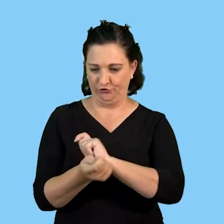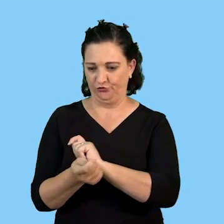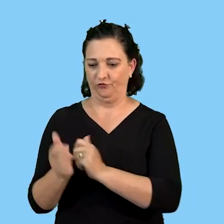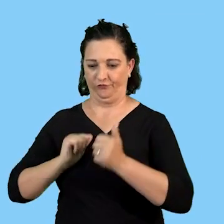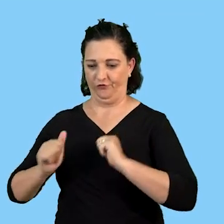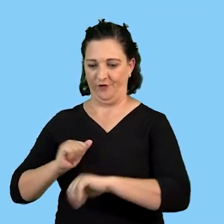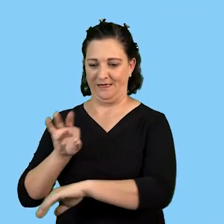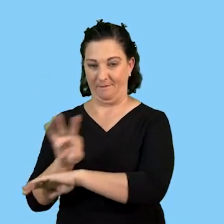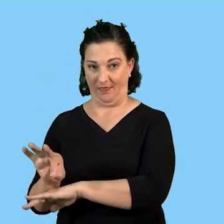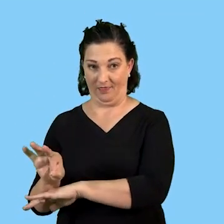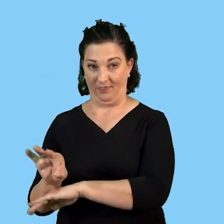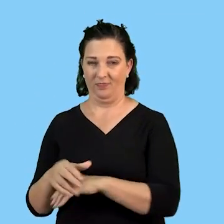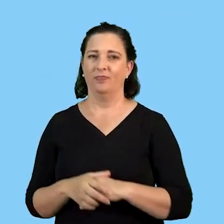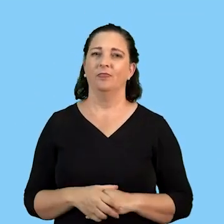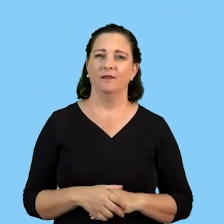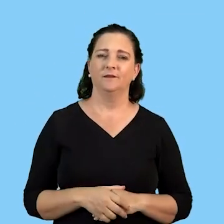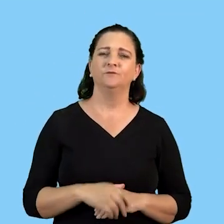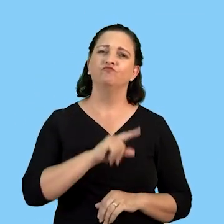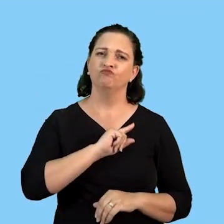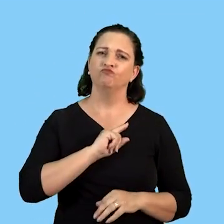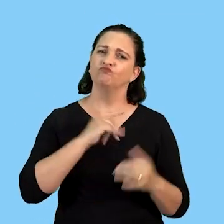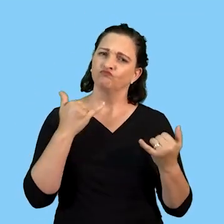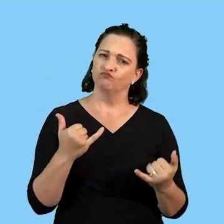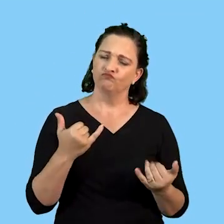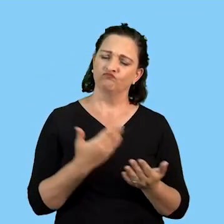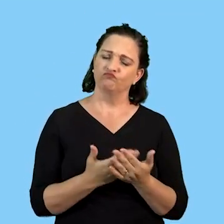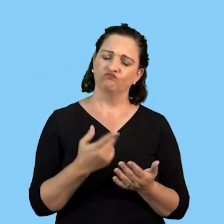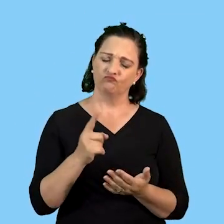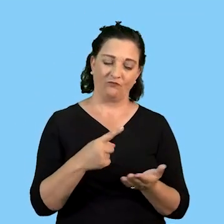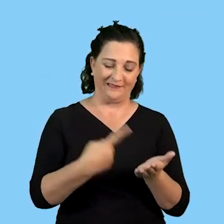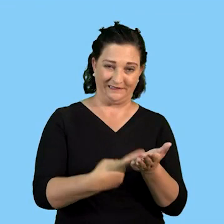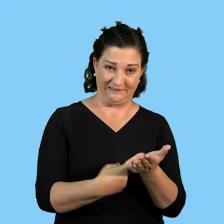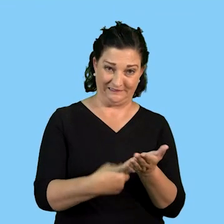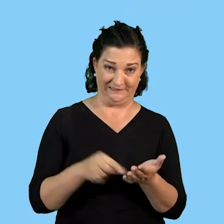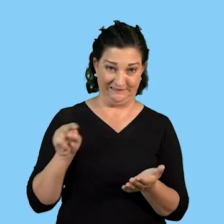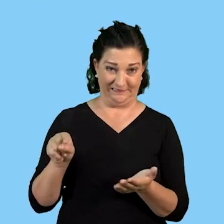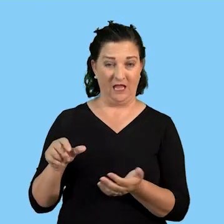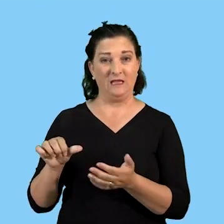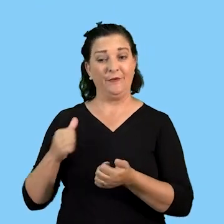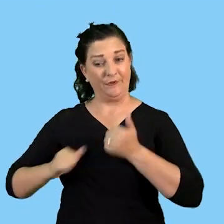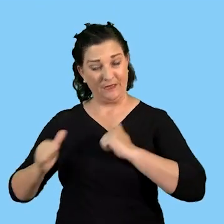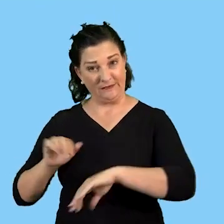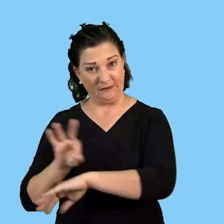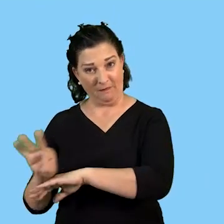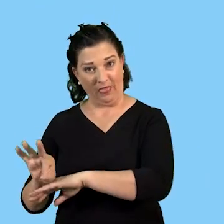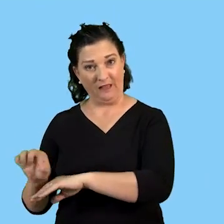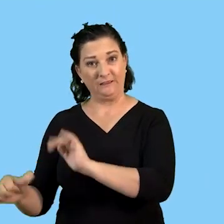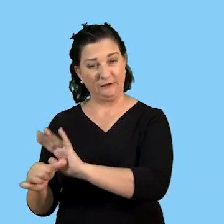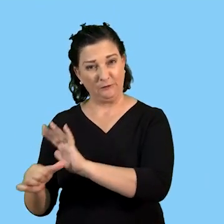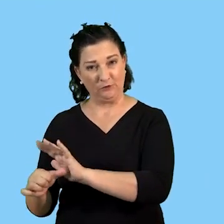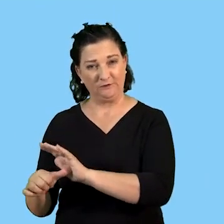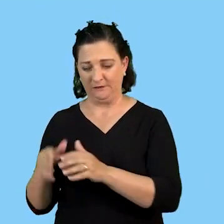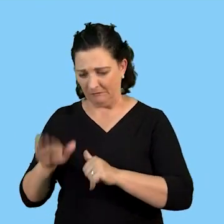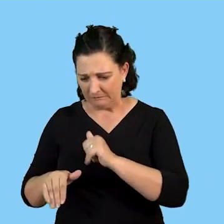into an action plan. So by now, you must be able to discuss the importance of an action plan and explain